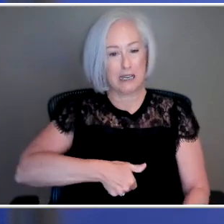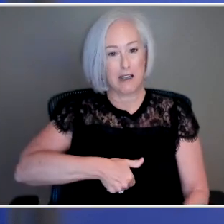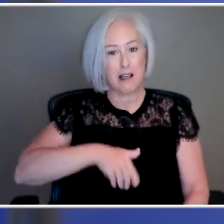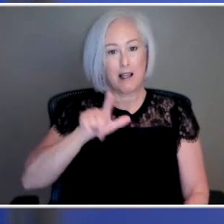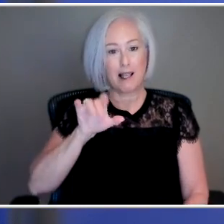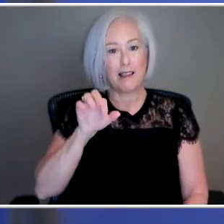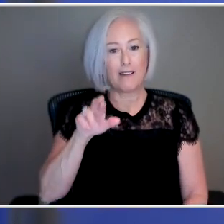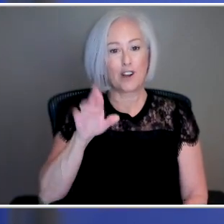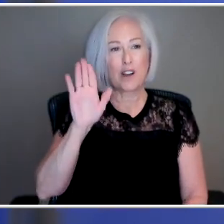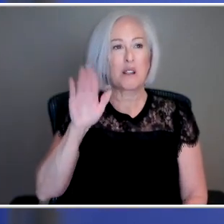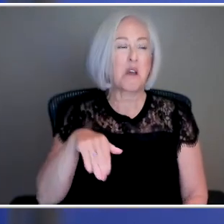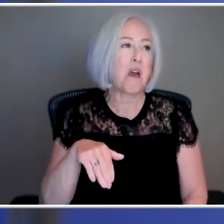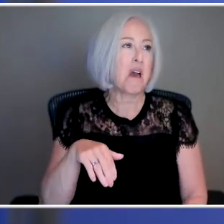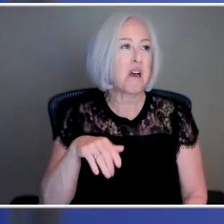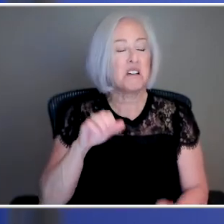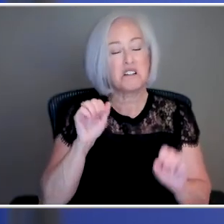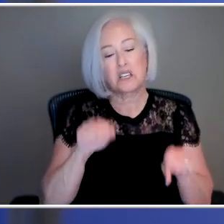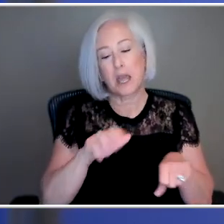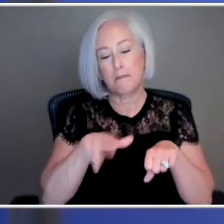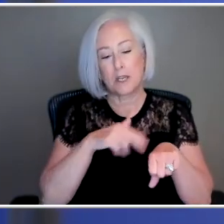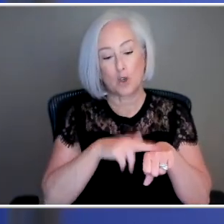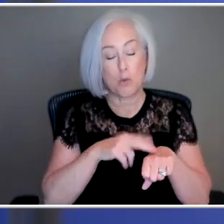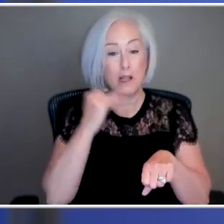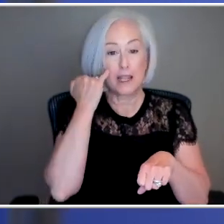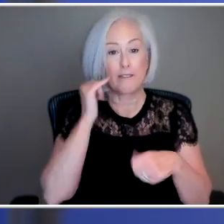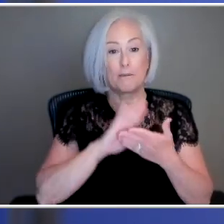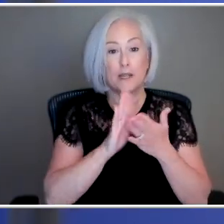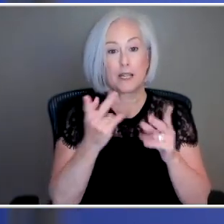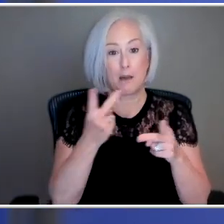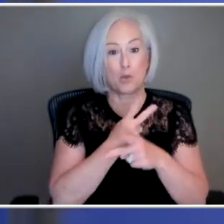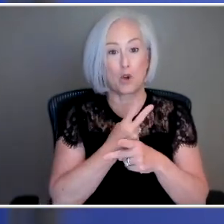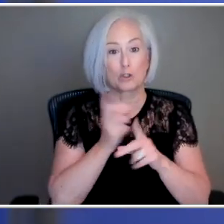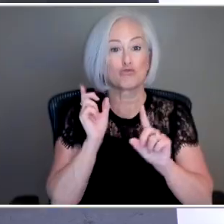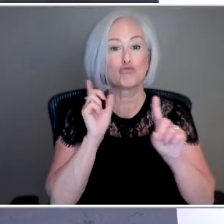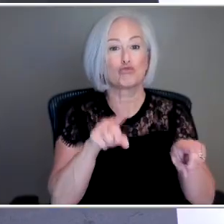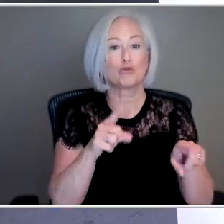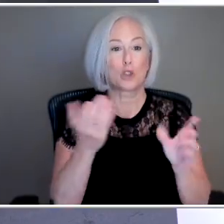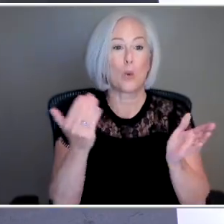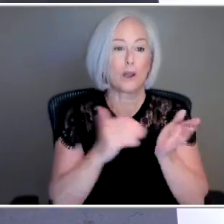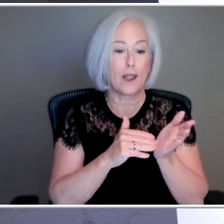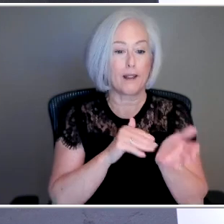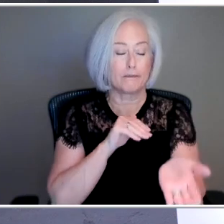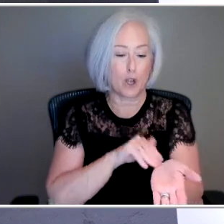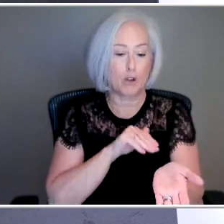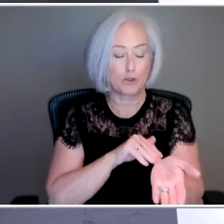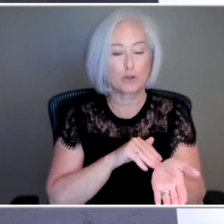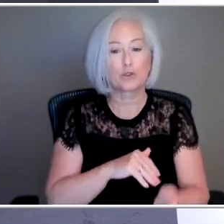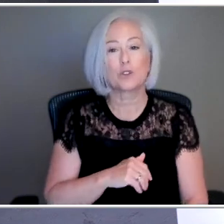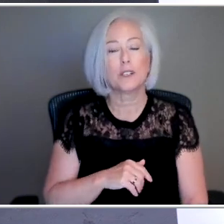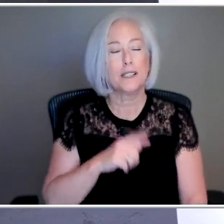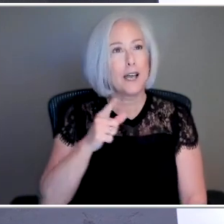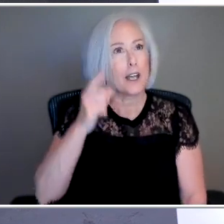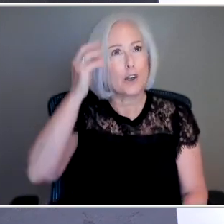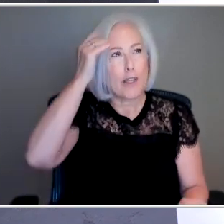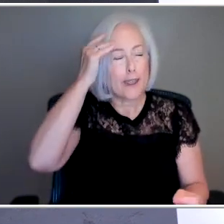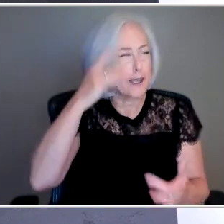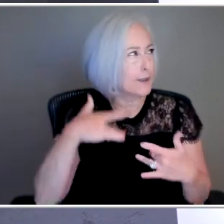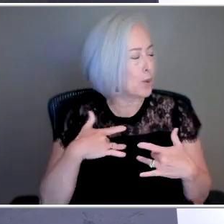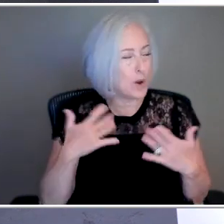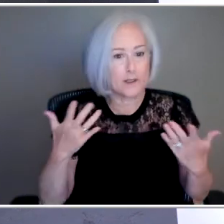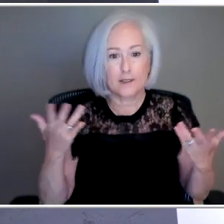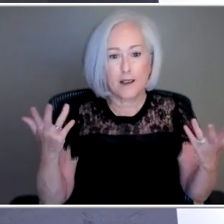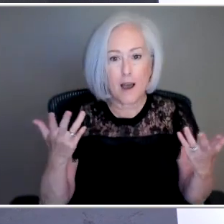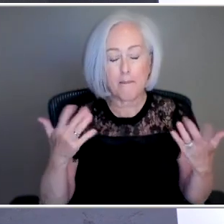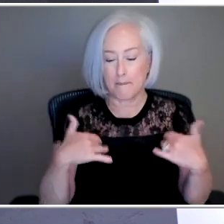a little normal, but if it gets worse, for sure, go get it checked out. But this has got to be all running through your head, what is going on? I'm too young for